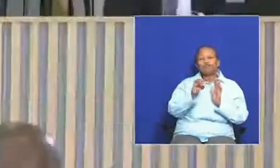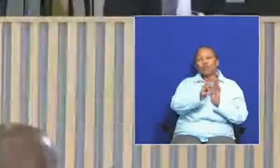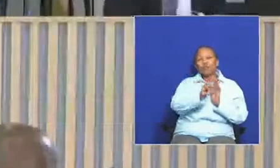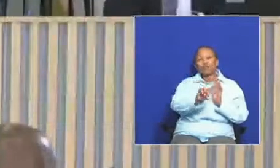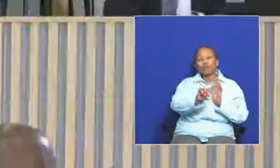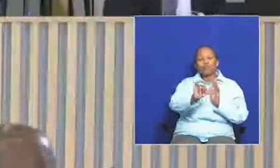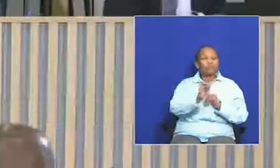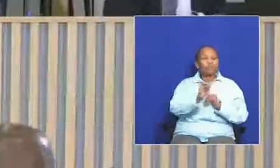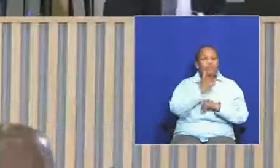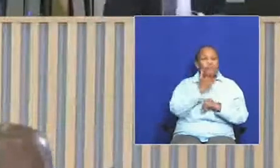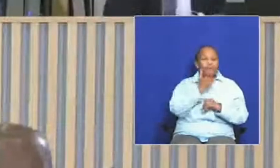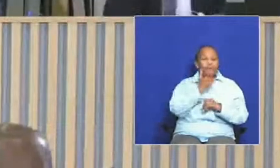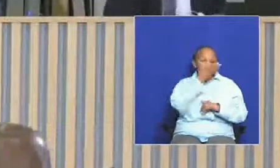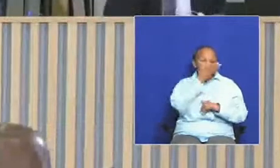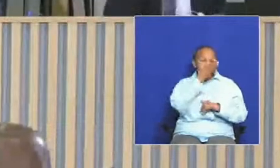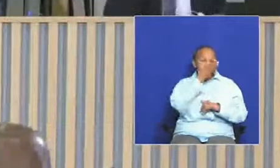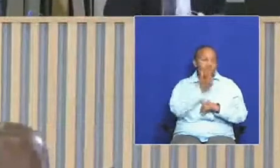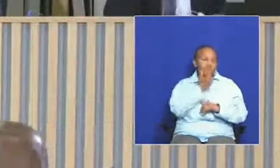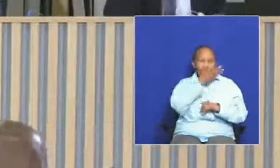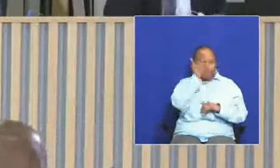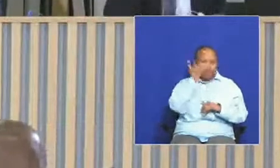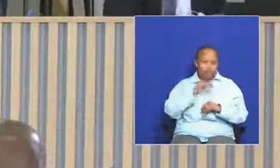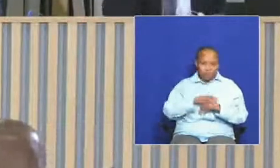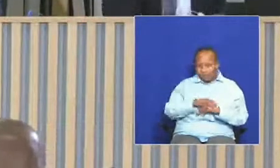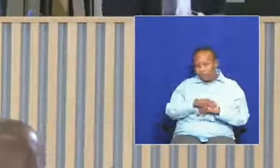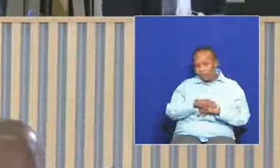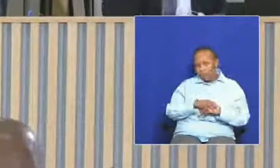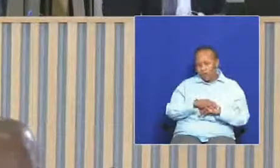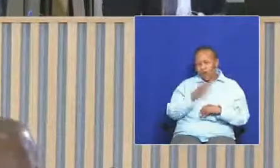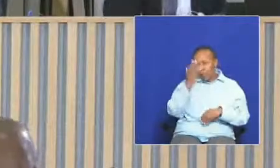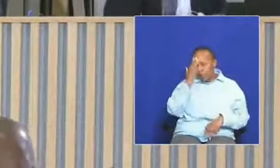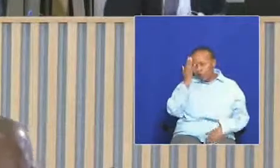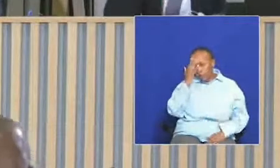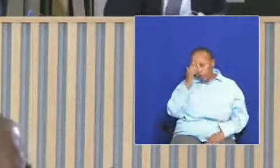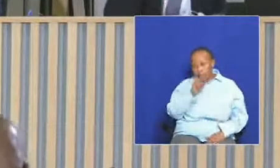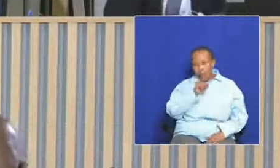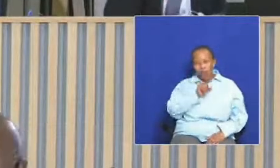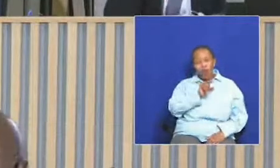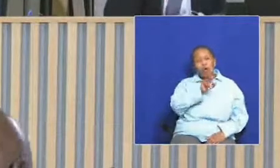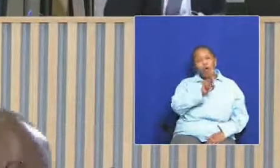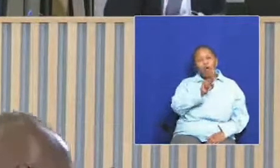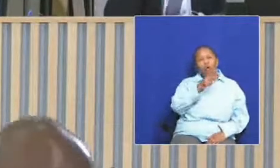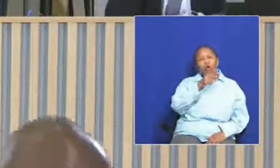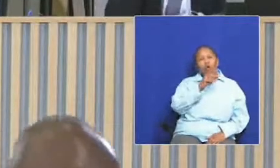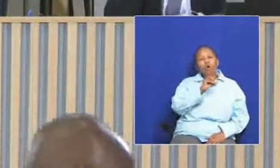Do you know why you were sending a proof of payment? Your involvement.